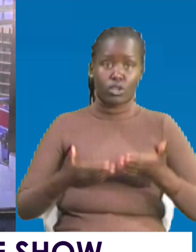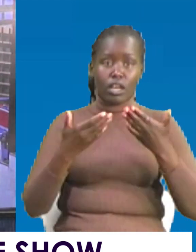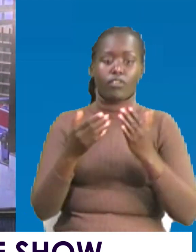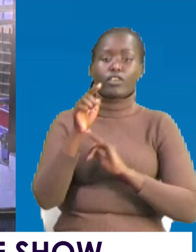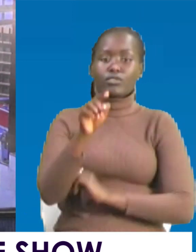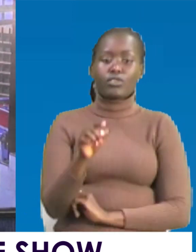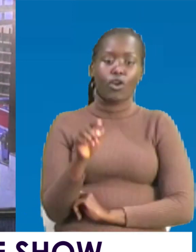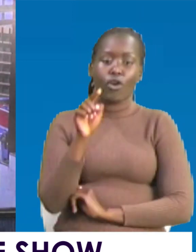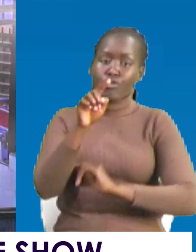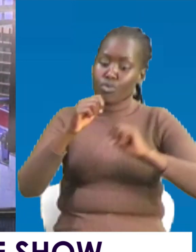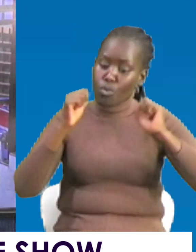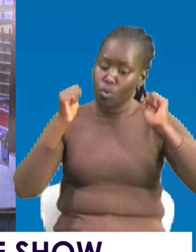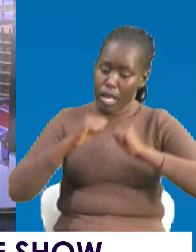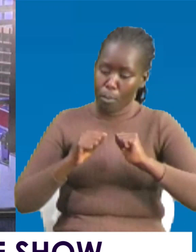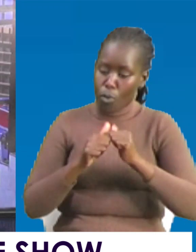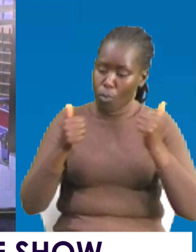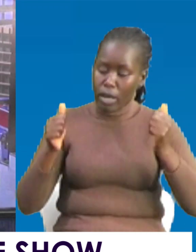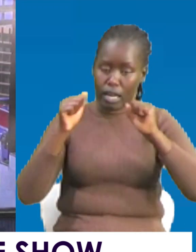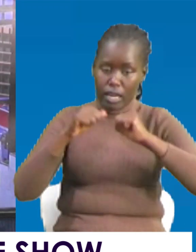you. You are able, well able.